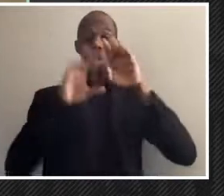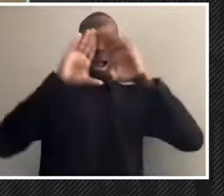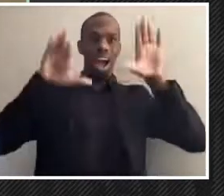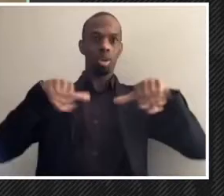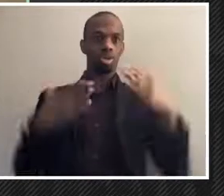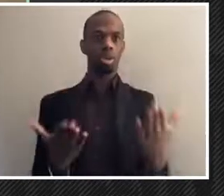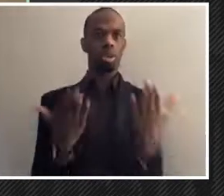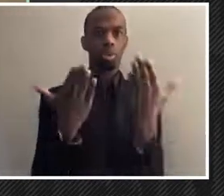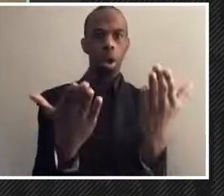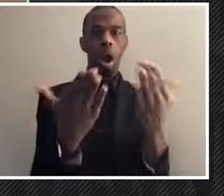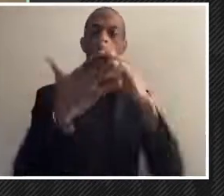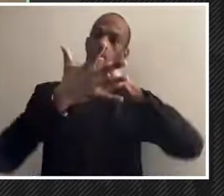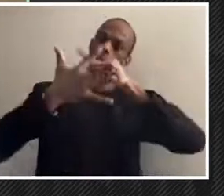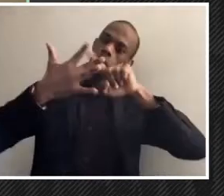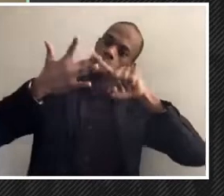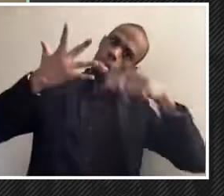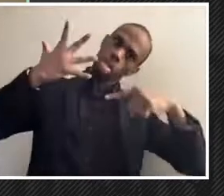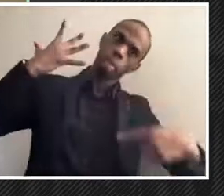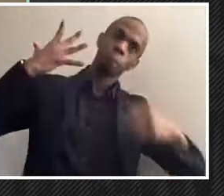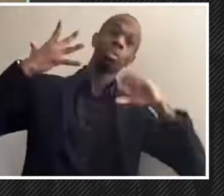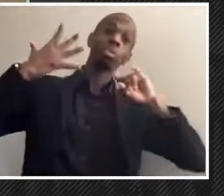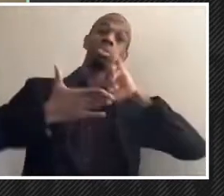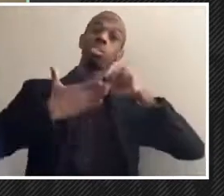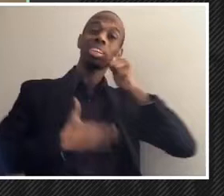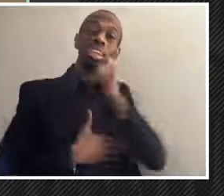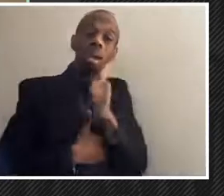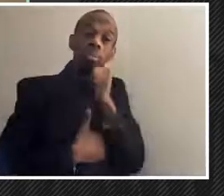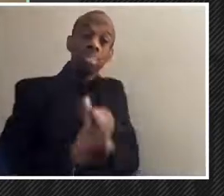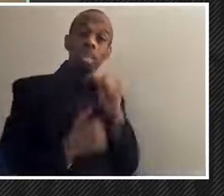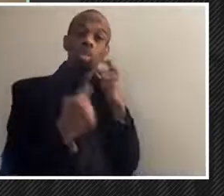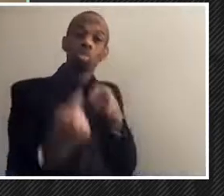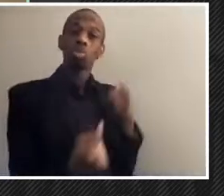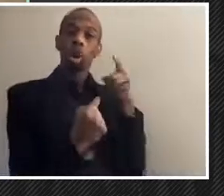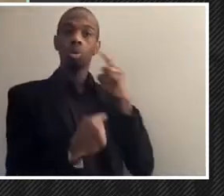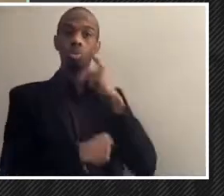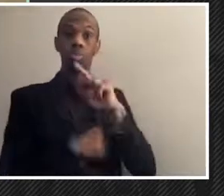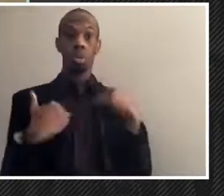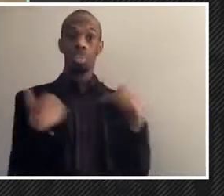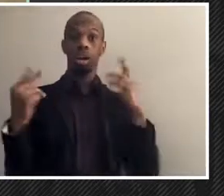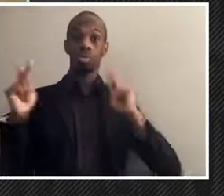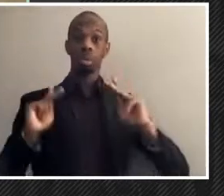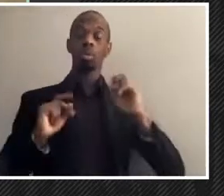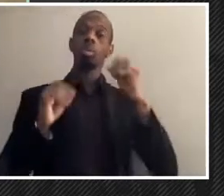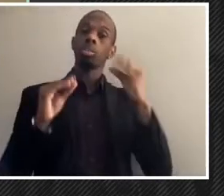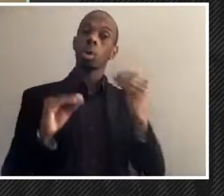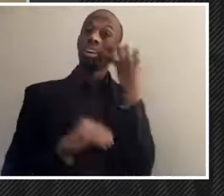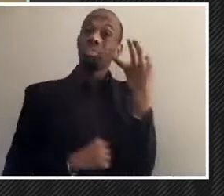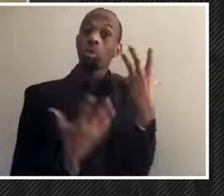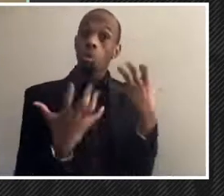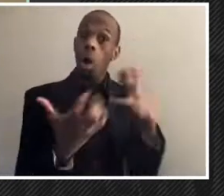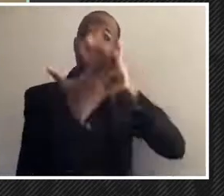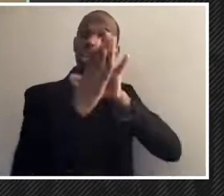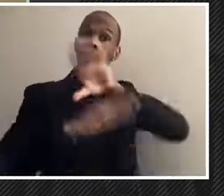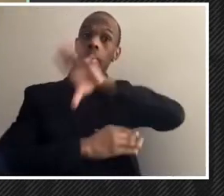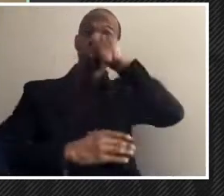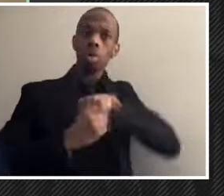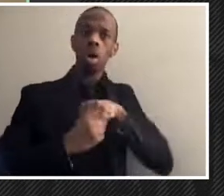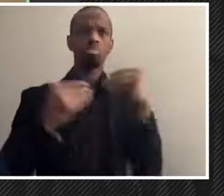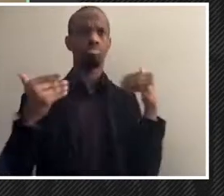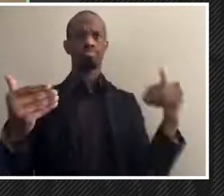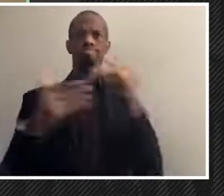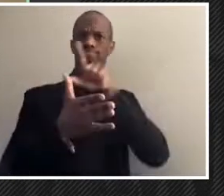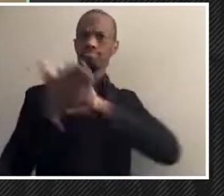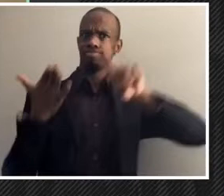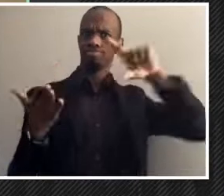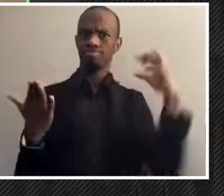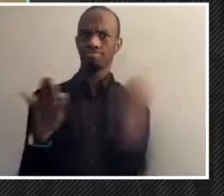everyday struggles of folks. And so for people wanting to get involved, you know, do research on your city and state budget and